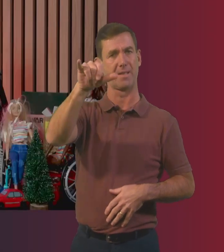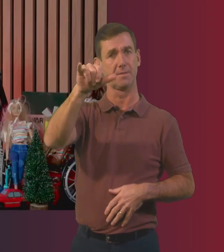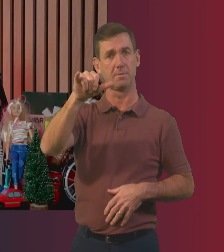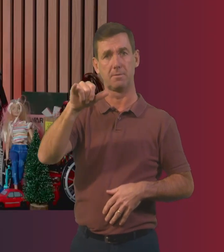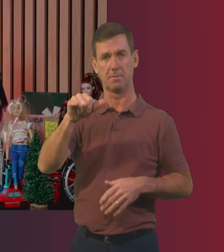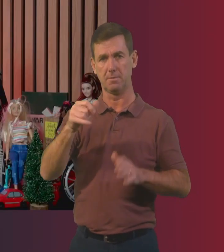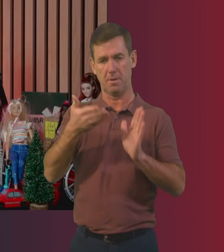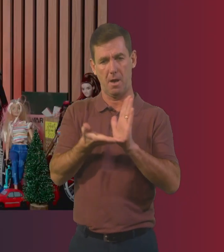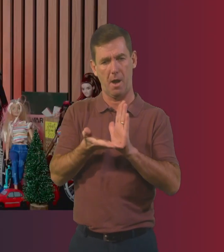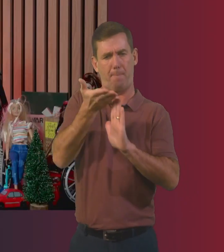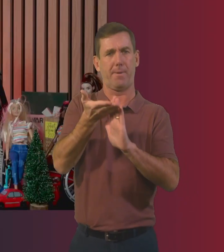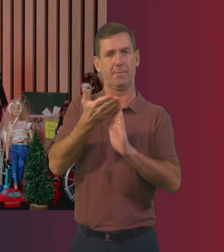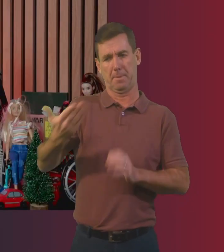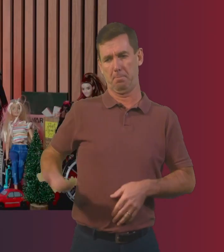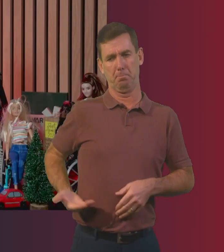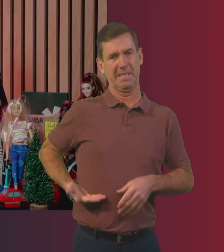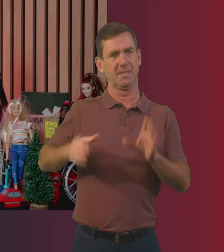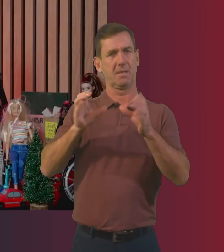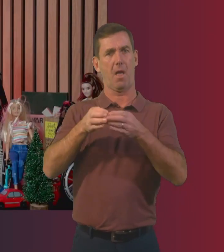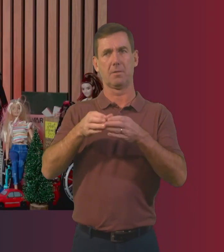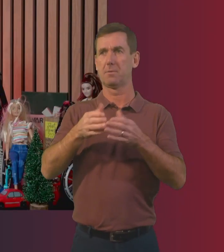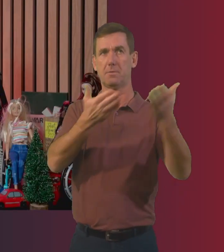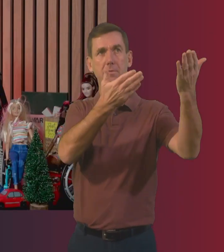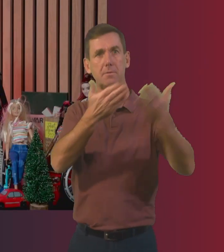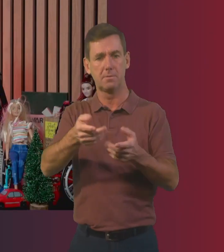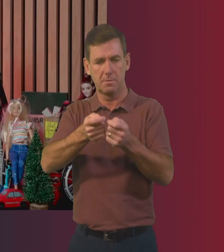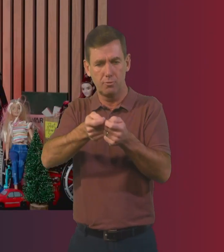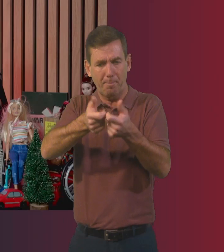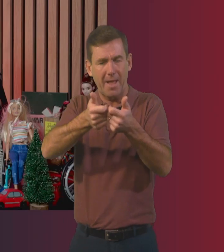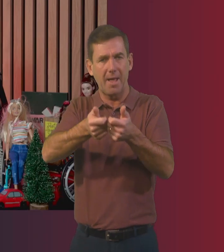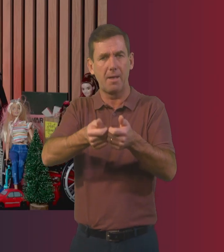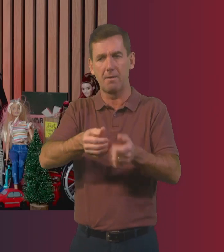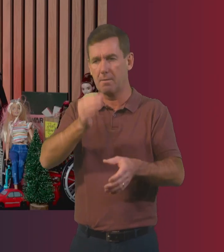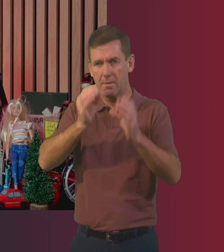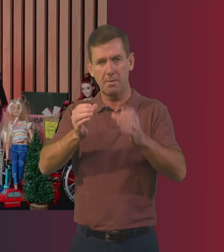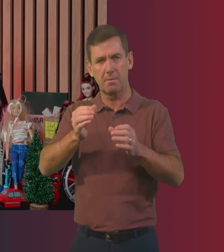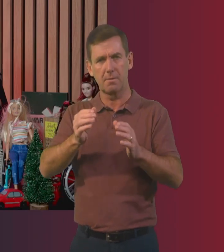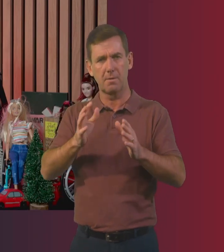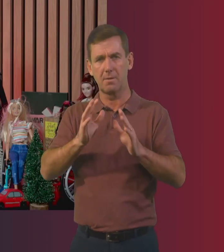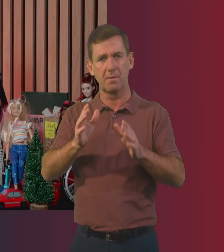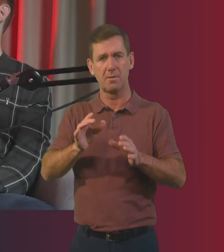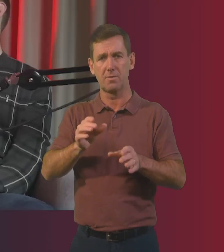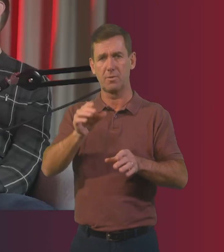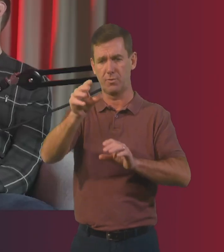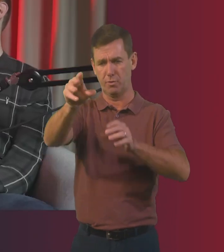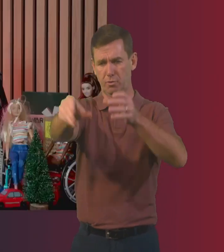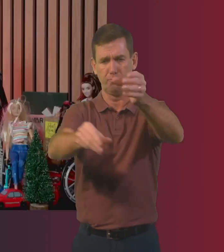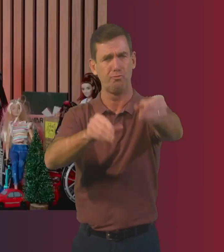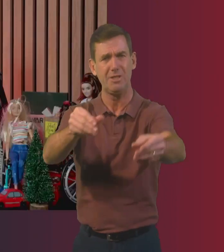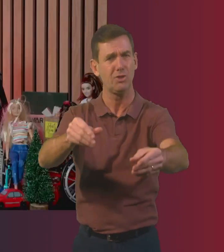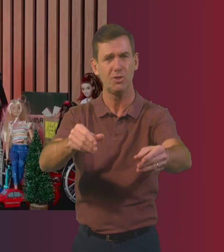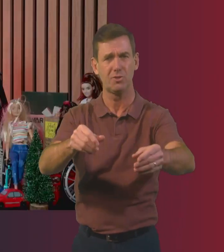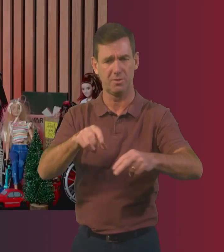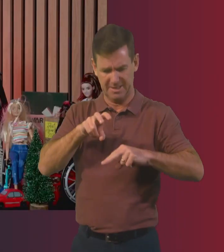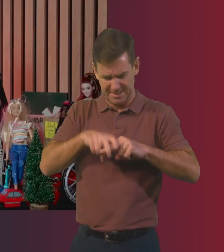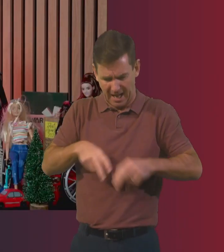like, wow, this is like amazing champagne. But ironically, because the space was bigger, I couldn't reach anything. Oh, no. So I was